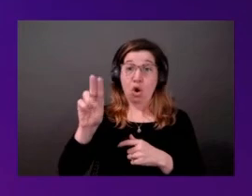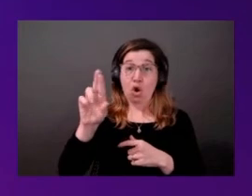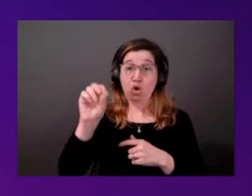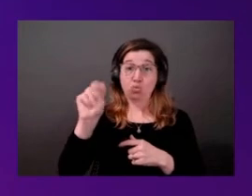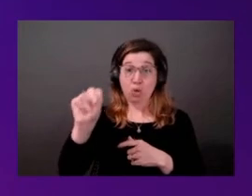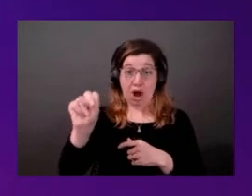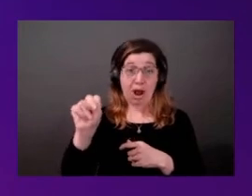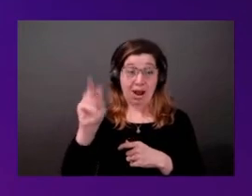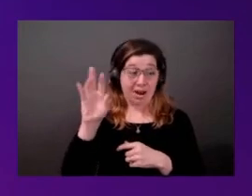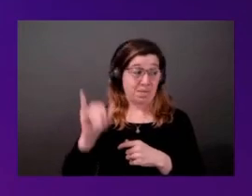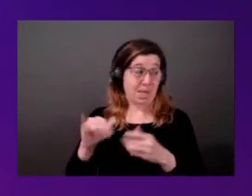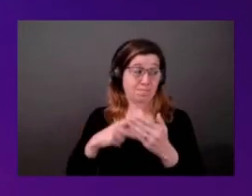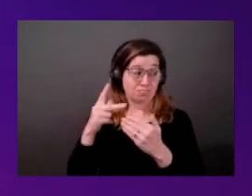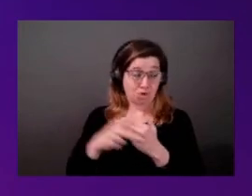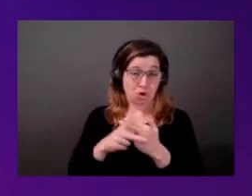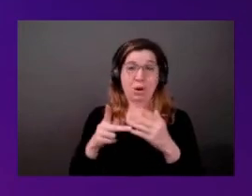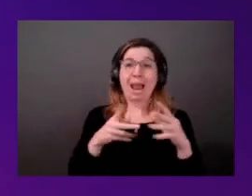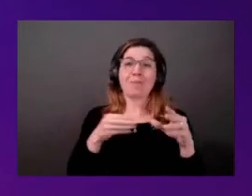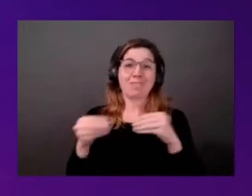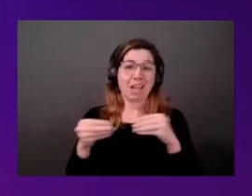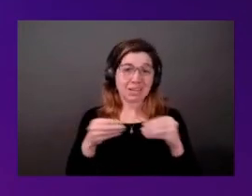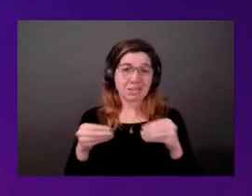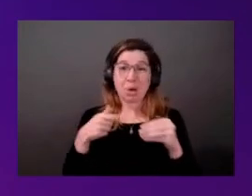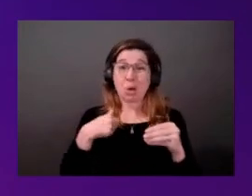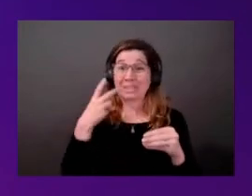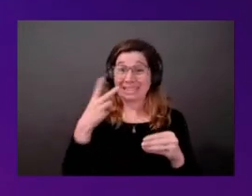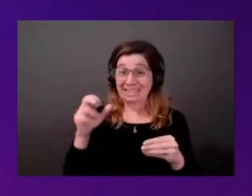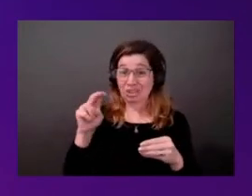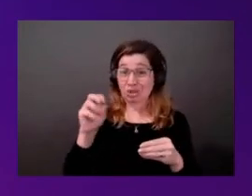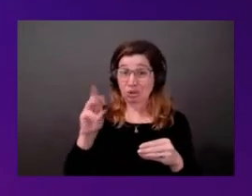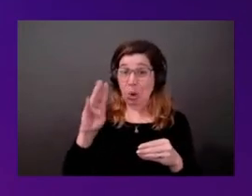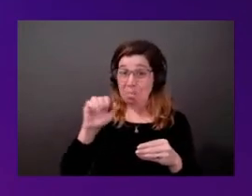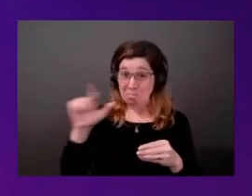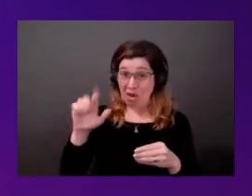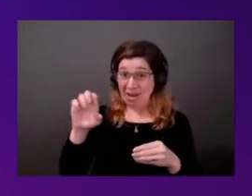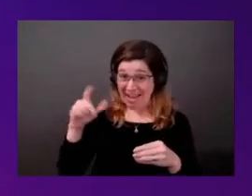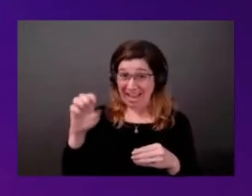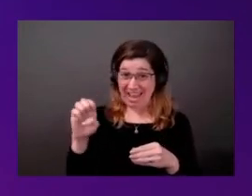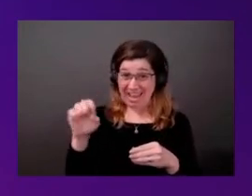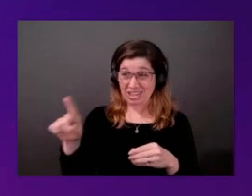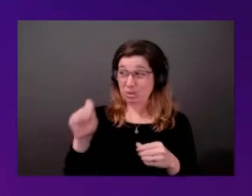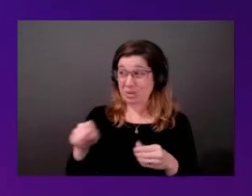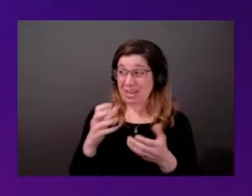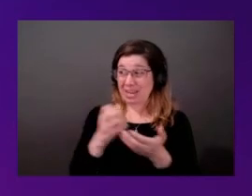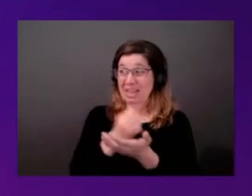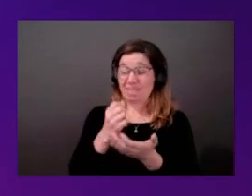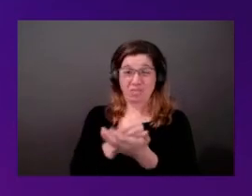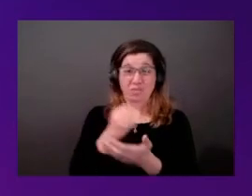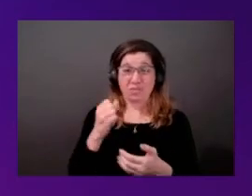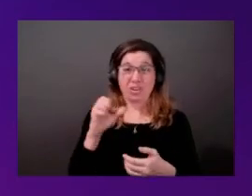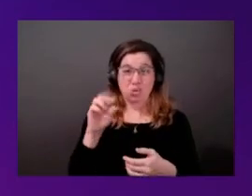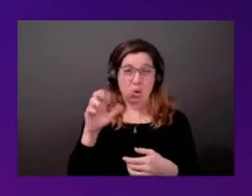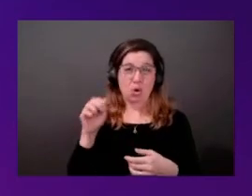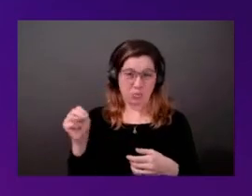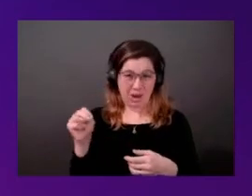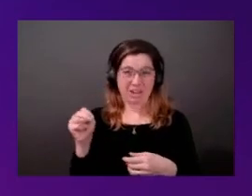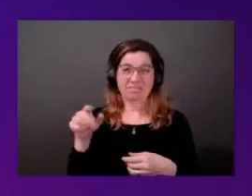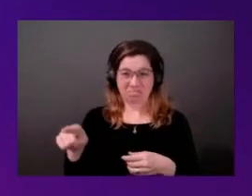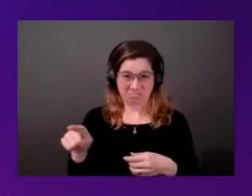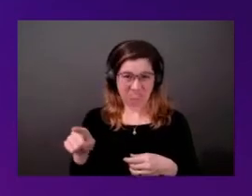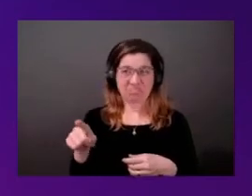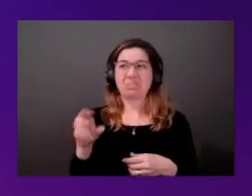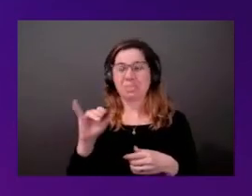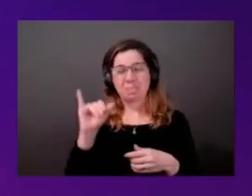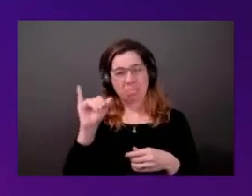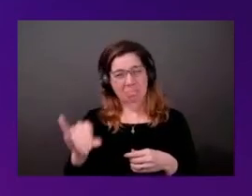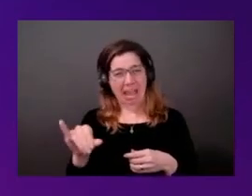we see with Snowball Edge, we are able to leverage to provide a front haul 7.2x split connection. So this gives us an opportunity